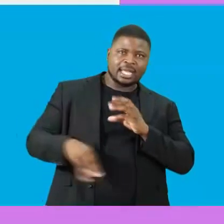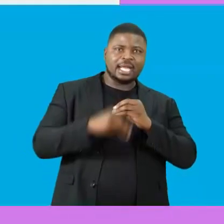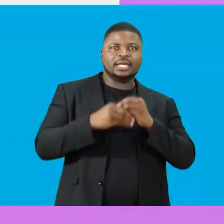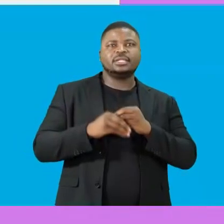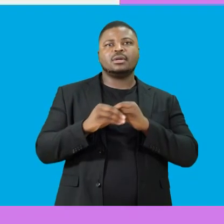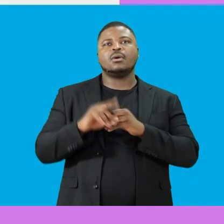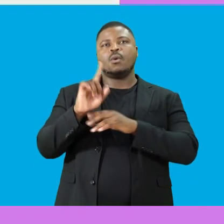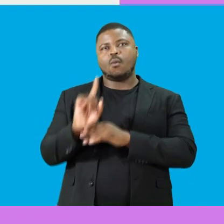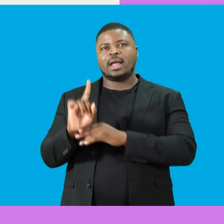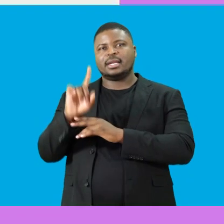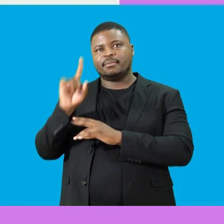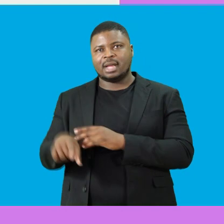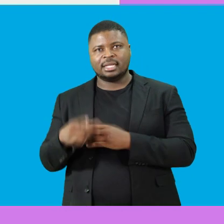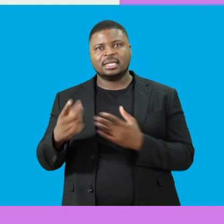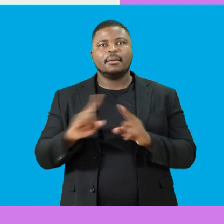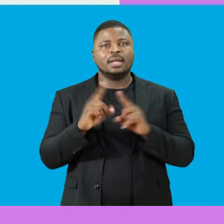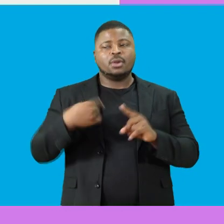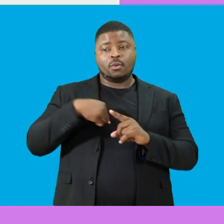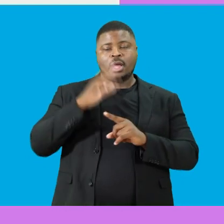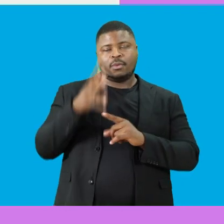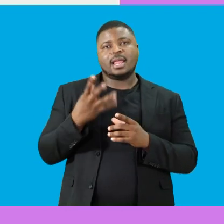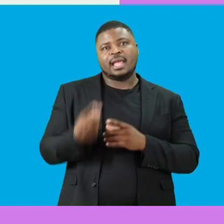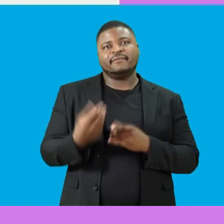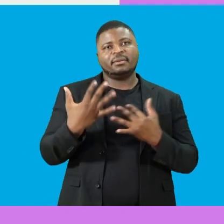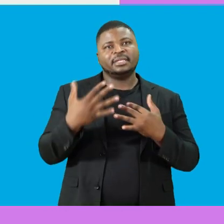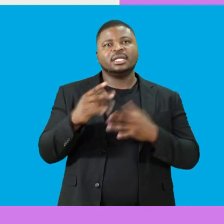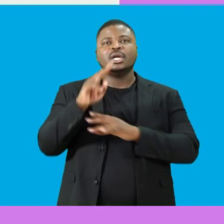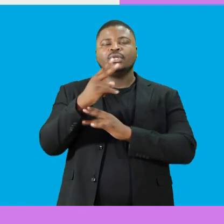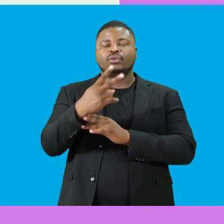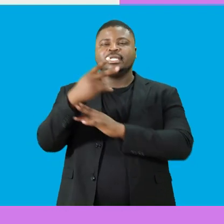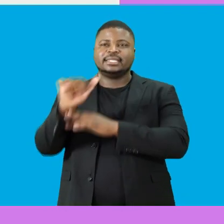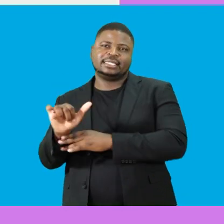therefore, in total, we will have 2,600 Rands in a